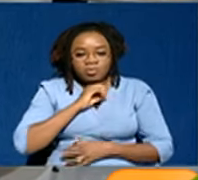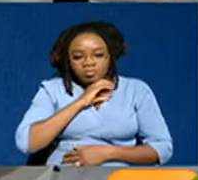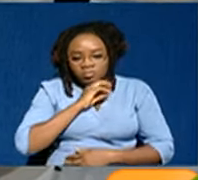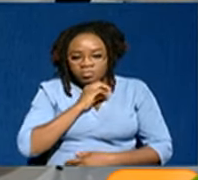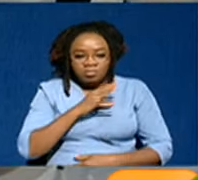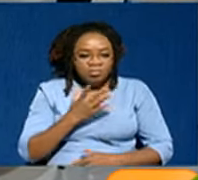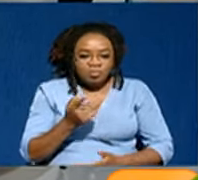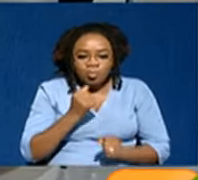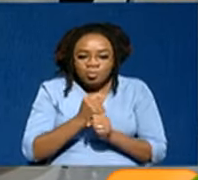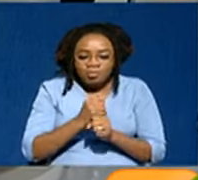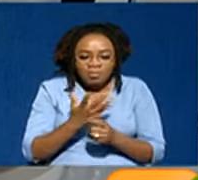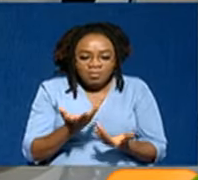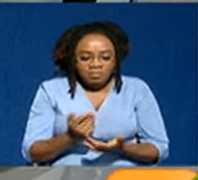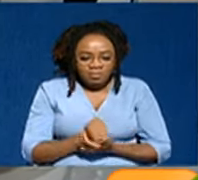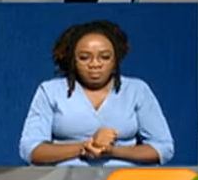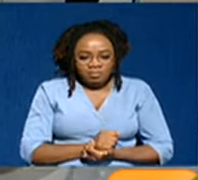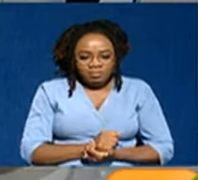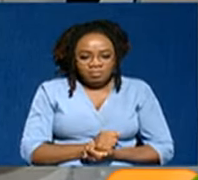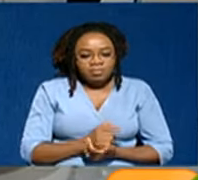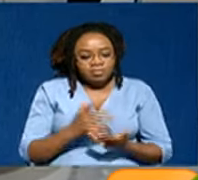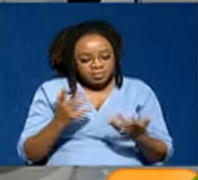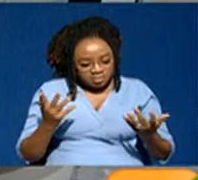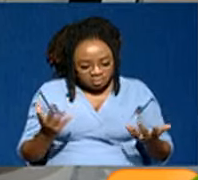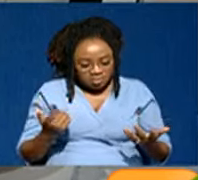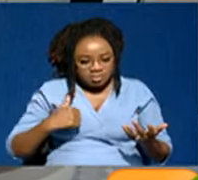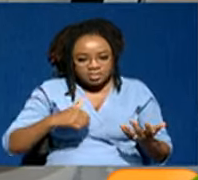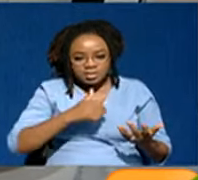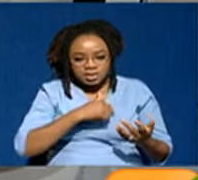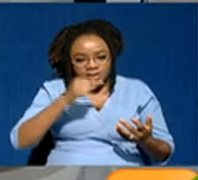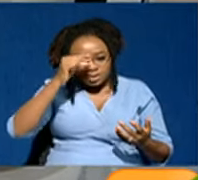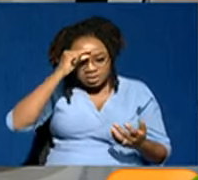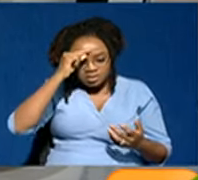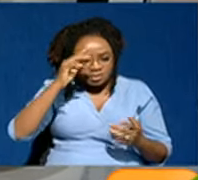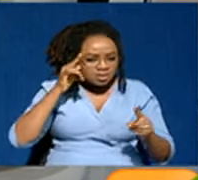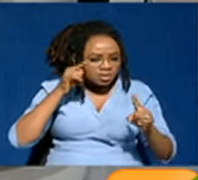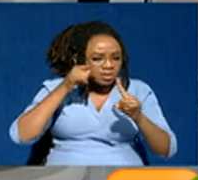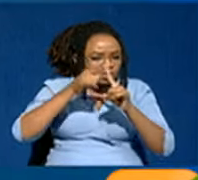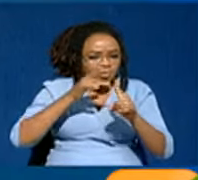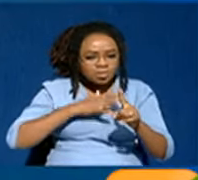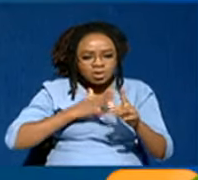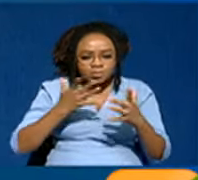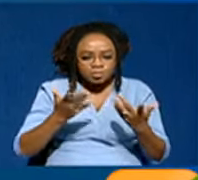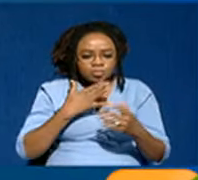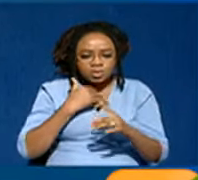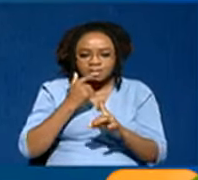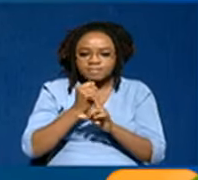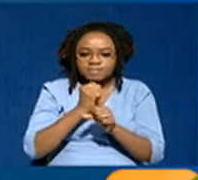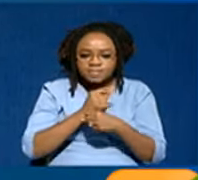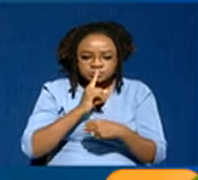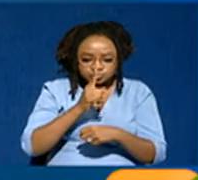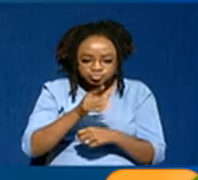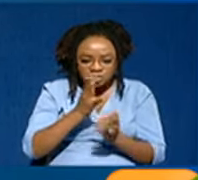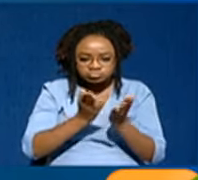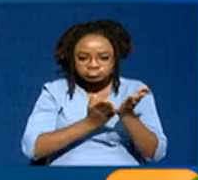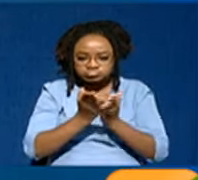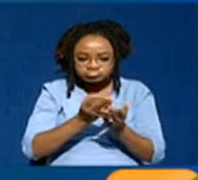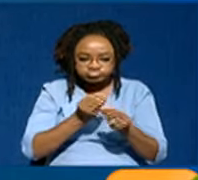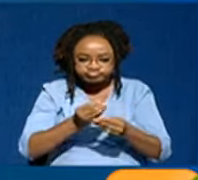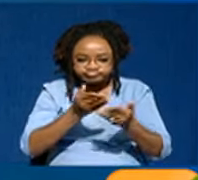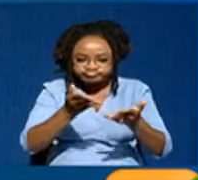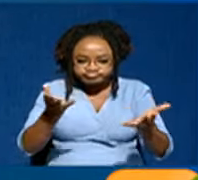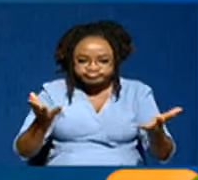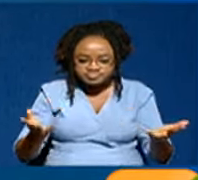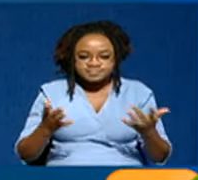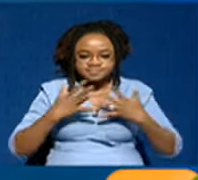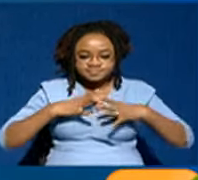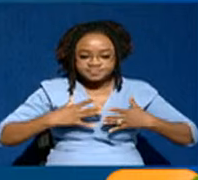so of course, as government, our biggest intention is to ensure that services are running and Kenyans are receiving